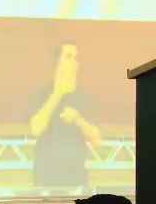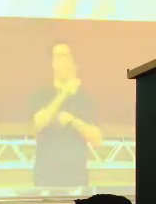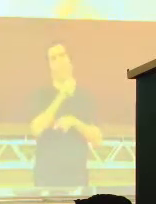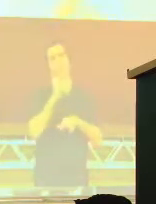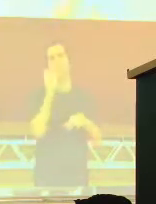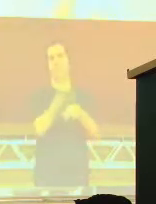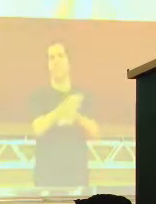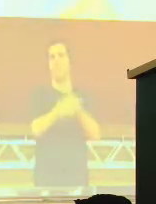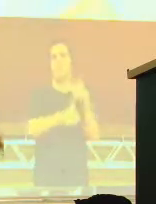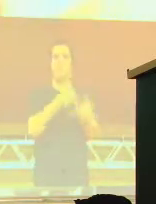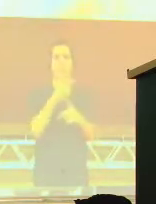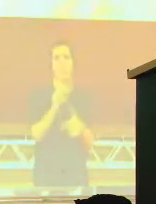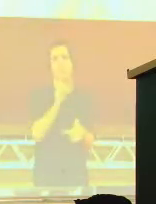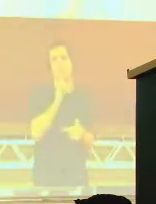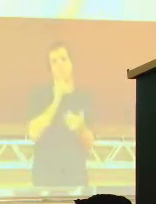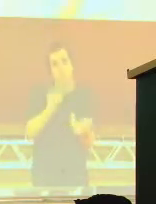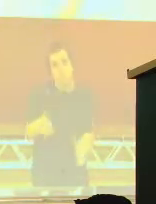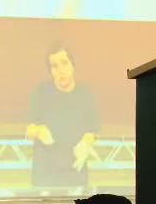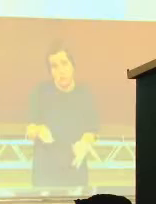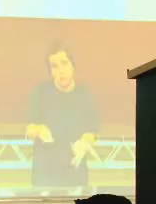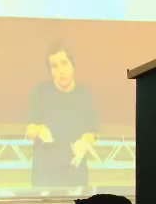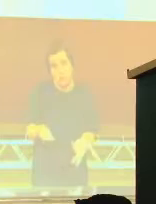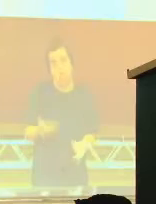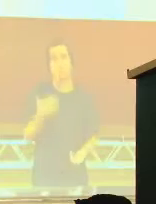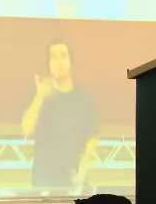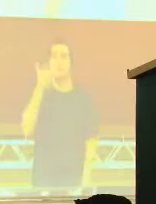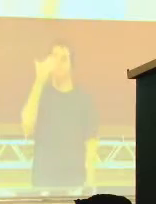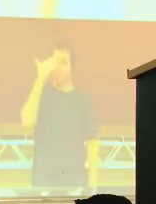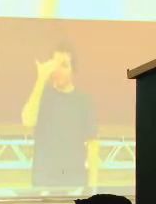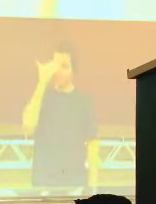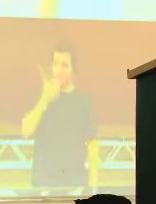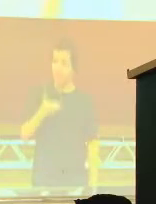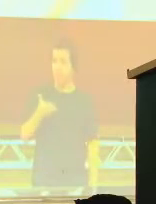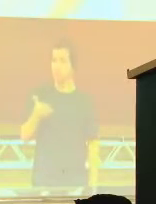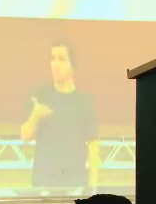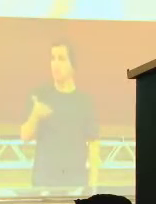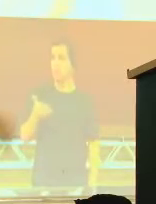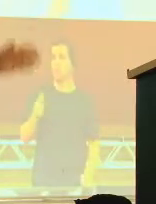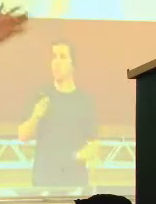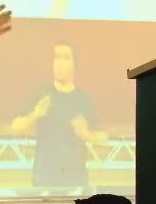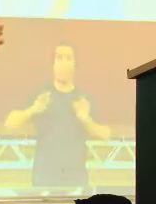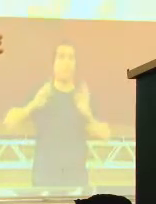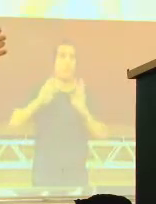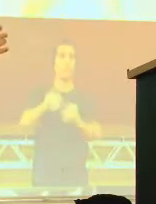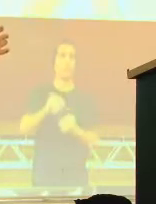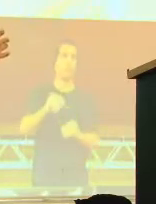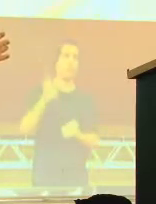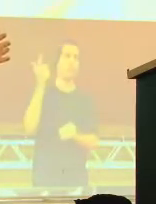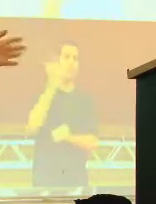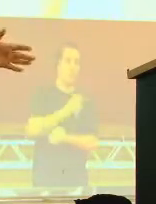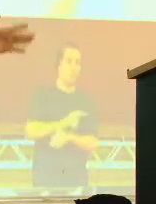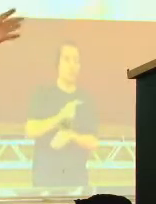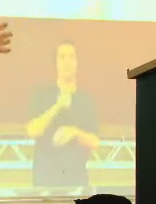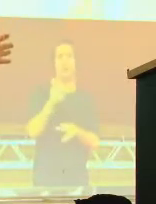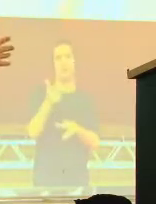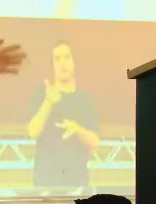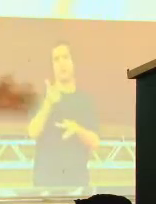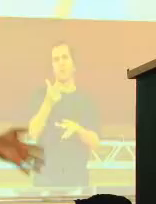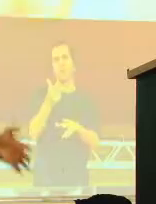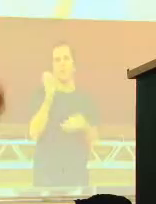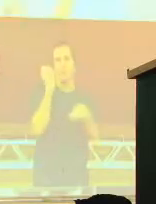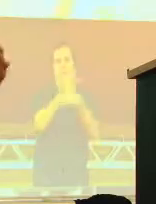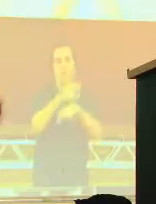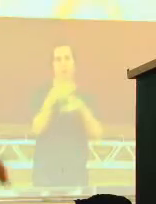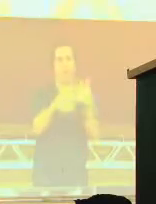Not everybody can find a full-time free software job. You may have to do some other ethical thing to get money